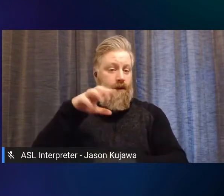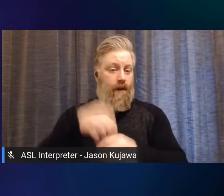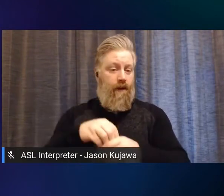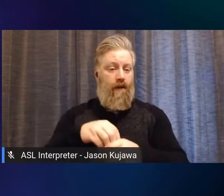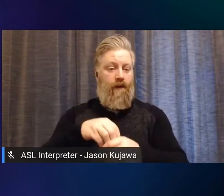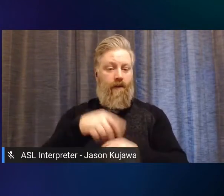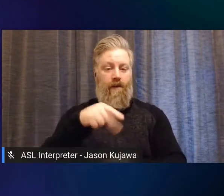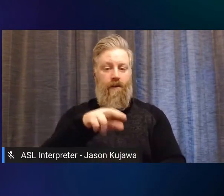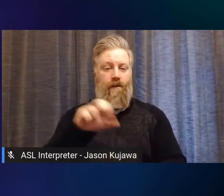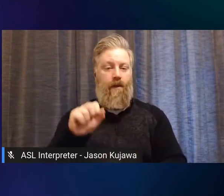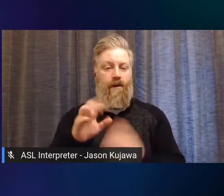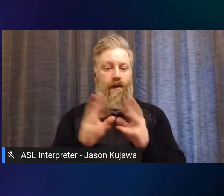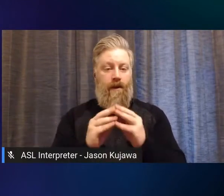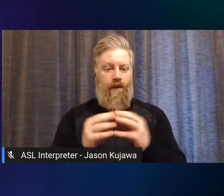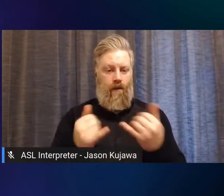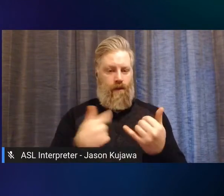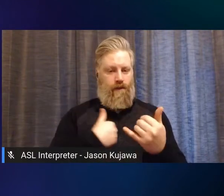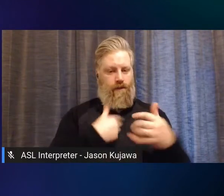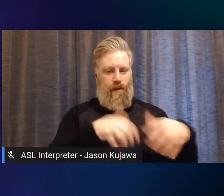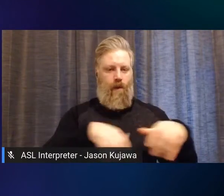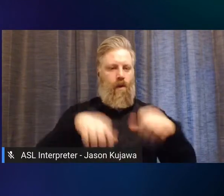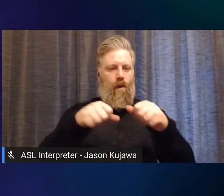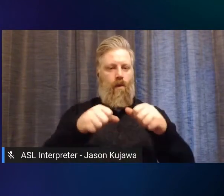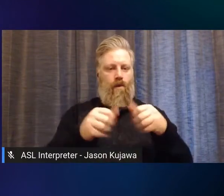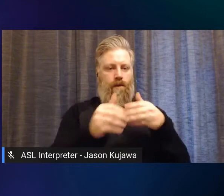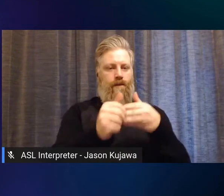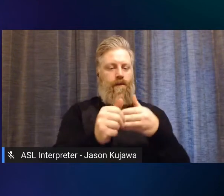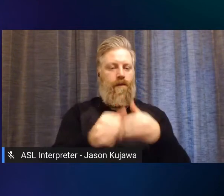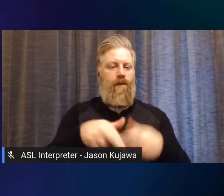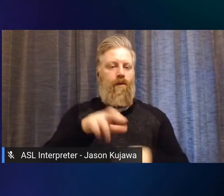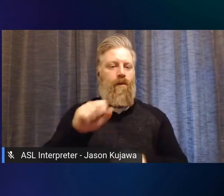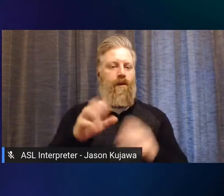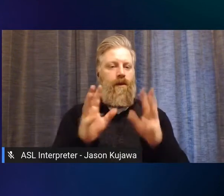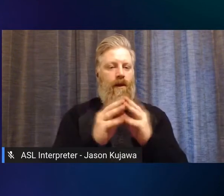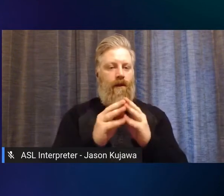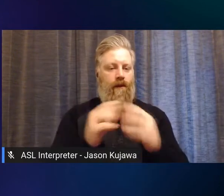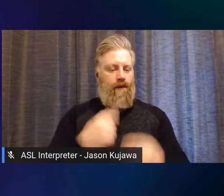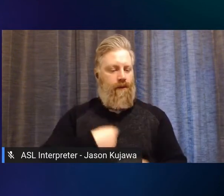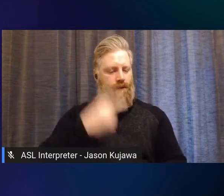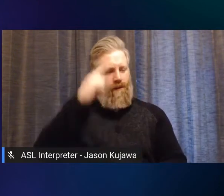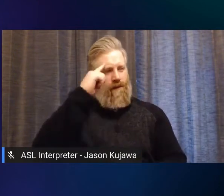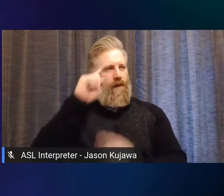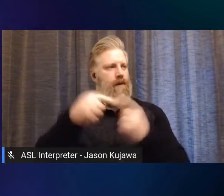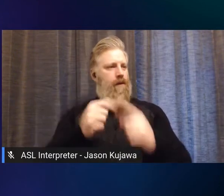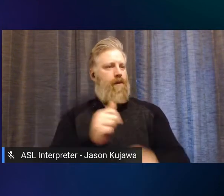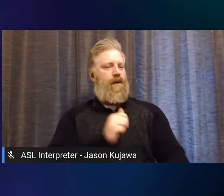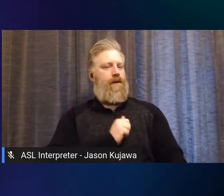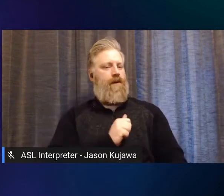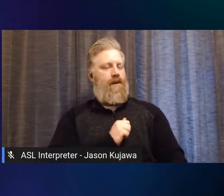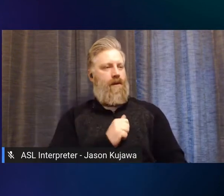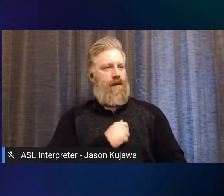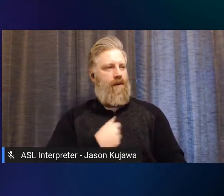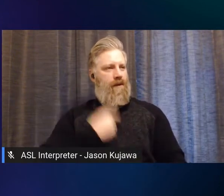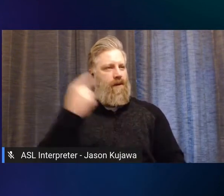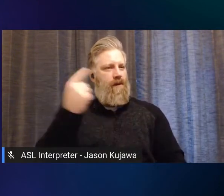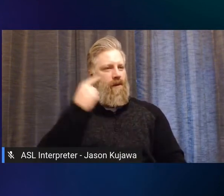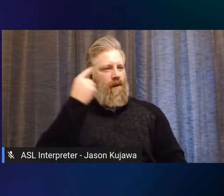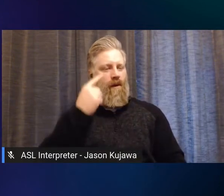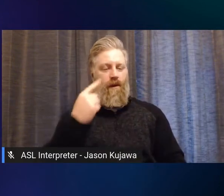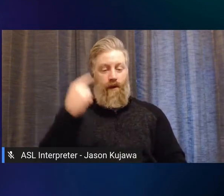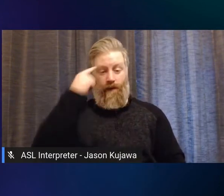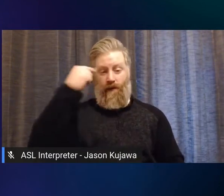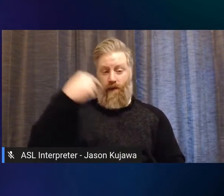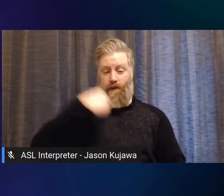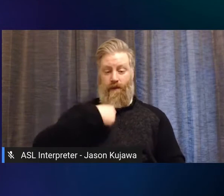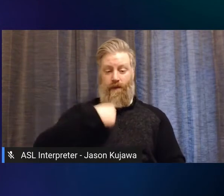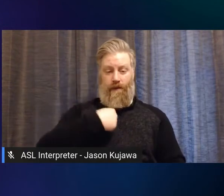this moment I'm hosting the press conference, I think about myself and I wonder what it would have been like for me to be able to